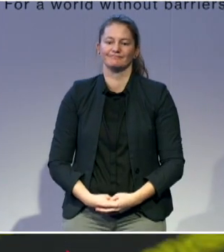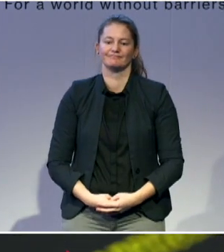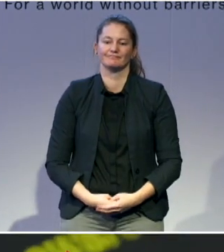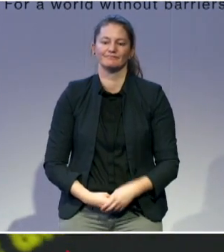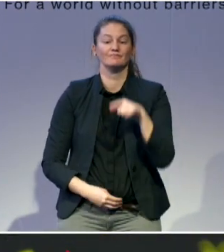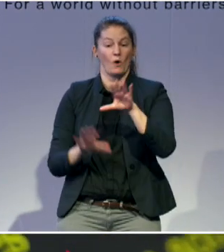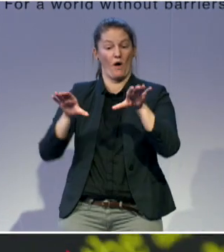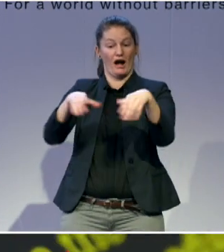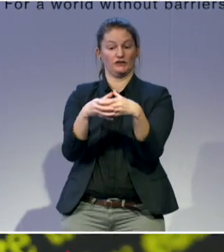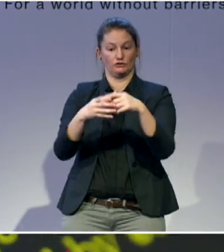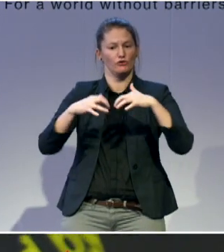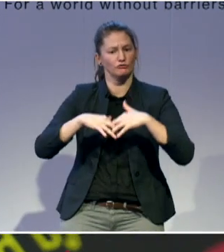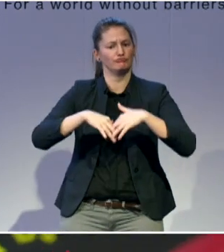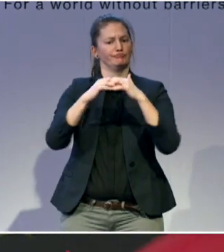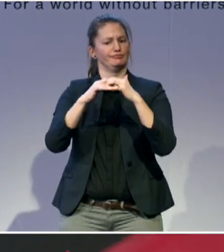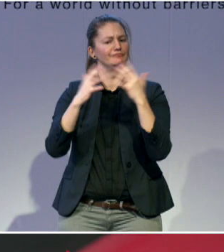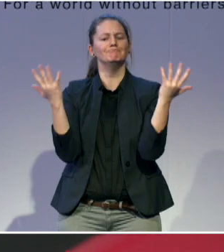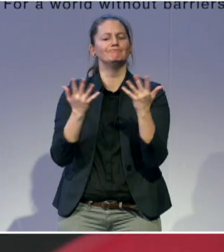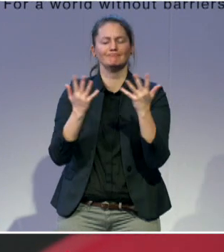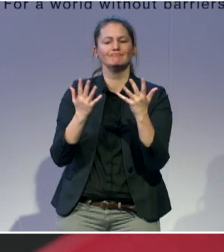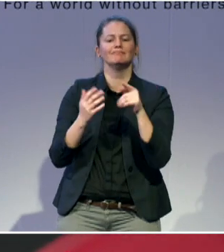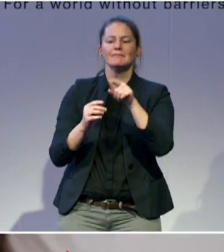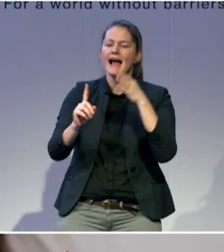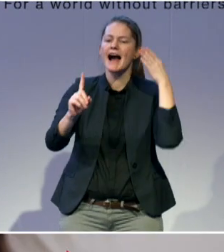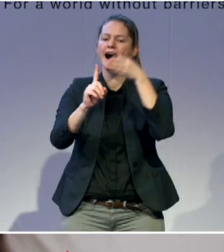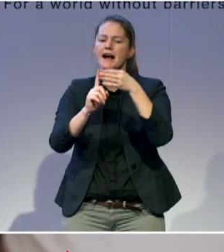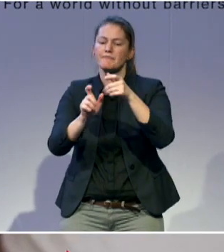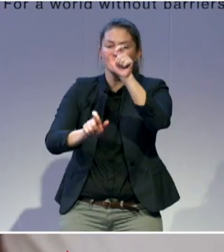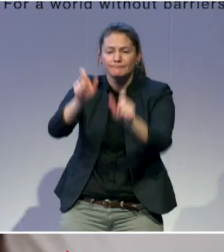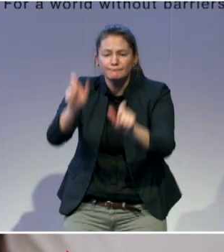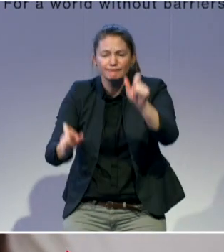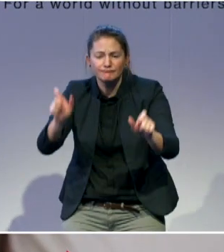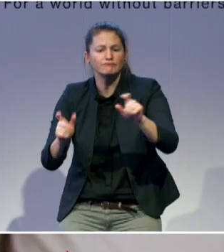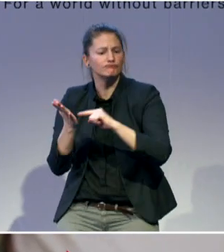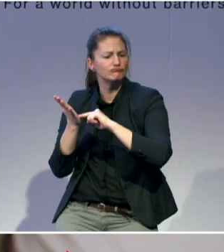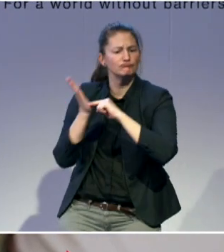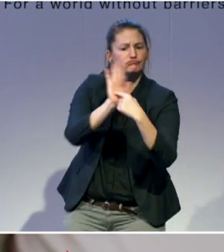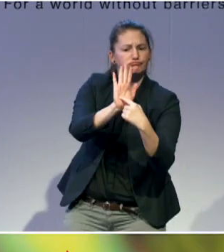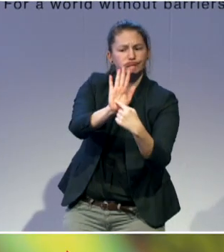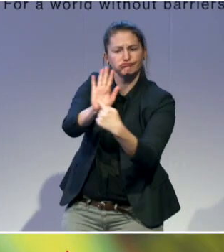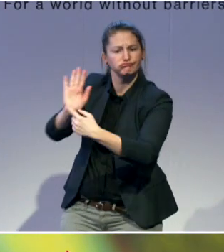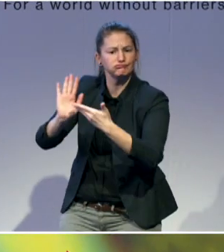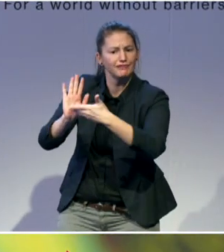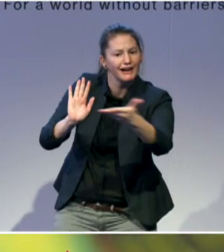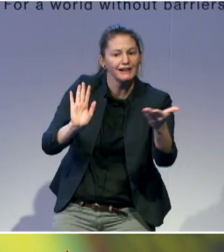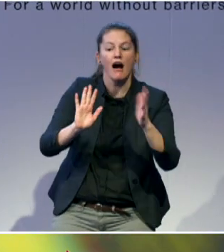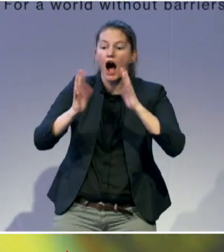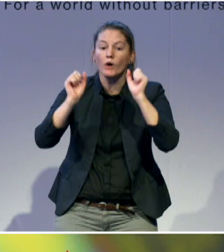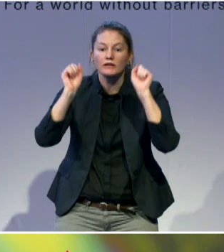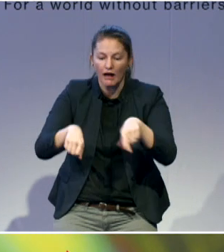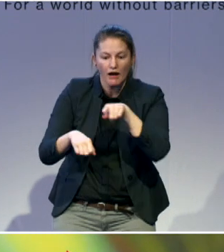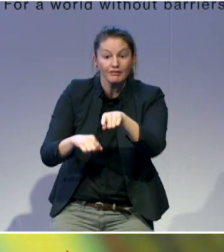experience assistive technologies and encourages innovators, manufacturers, and marketers to